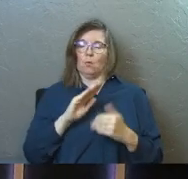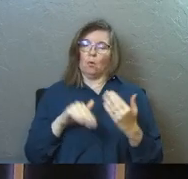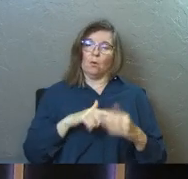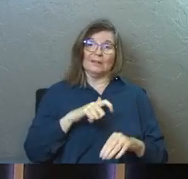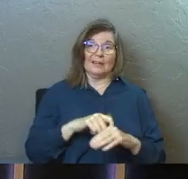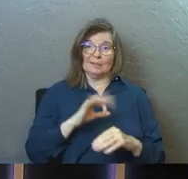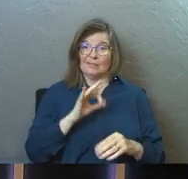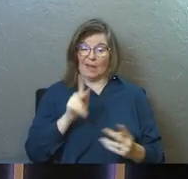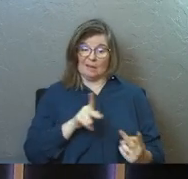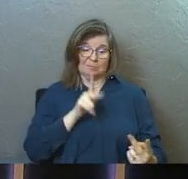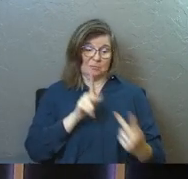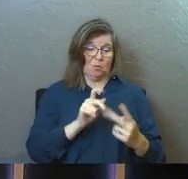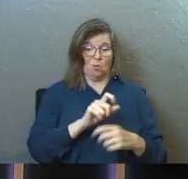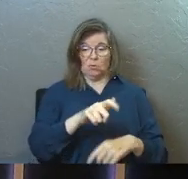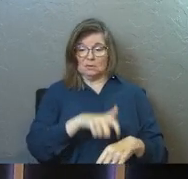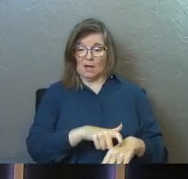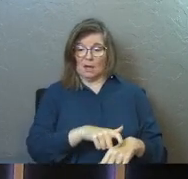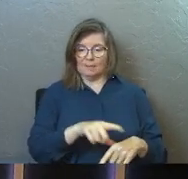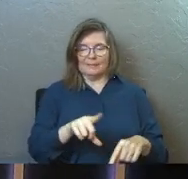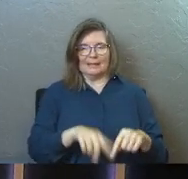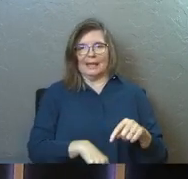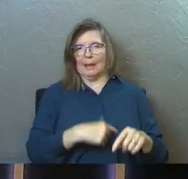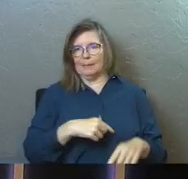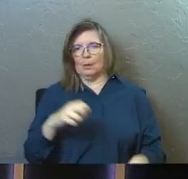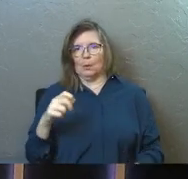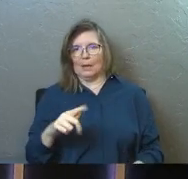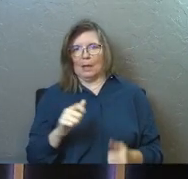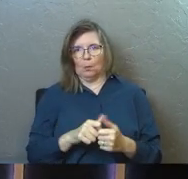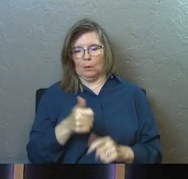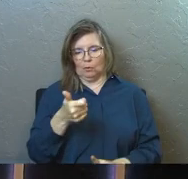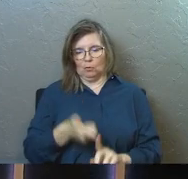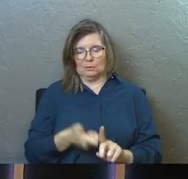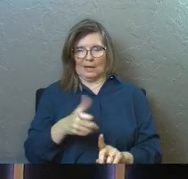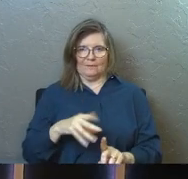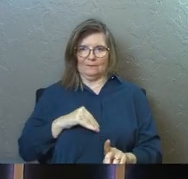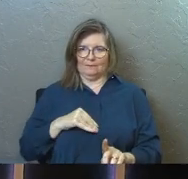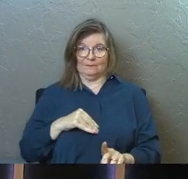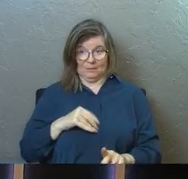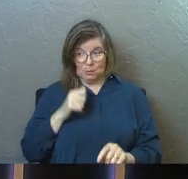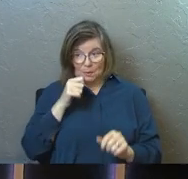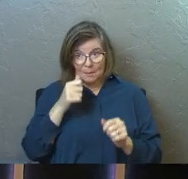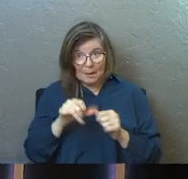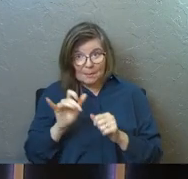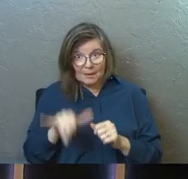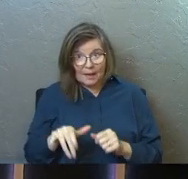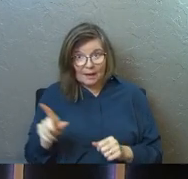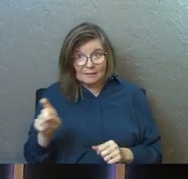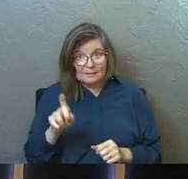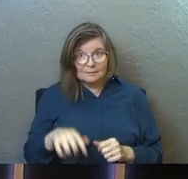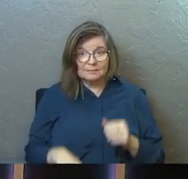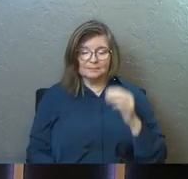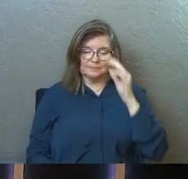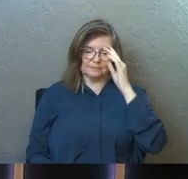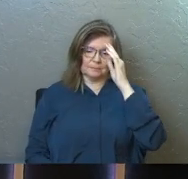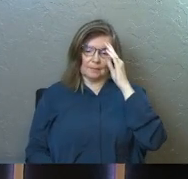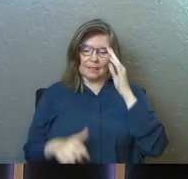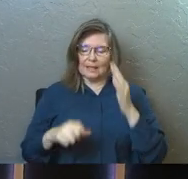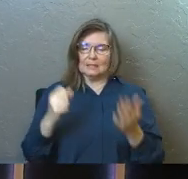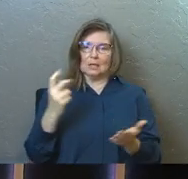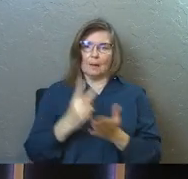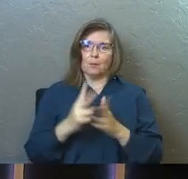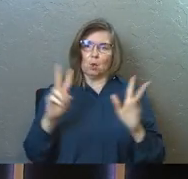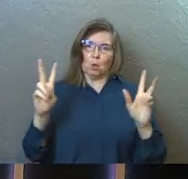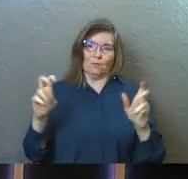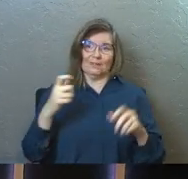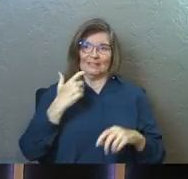the time, and if you're not a superstar, you can't be okay with you. Some of you guys might remember that. This